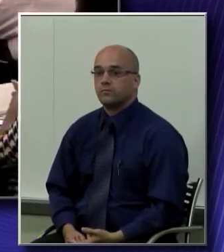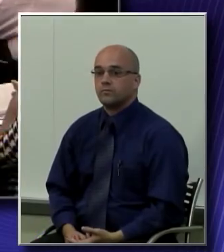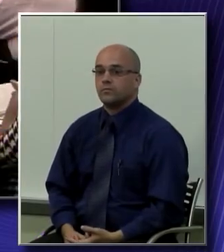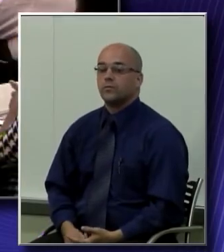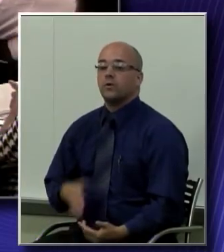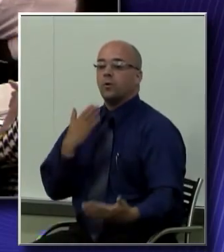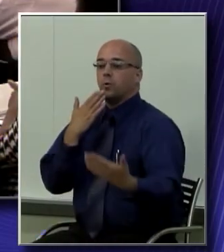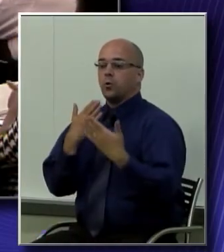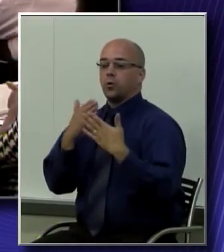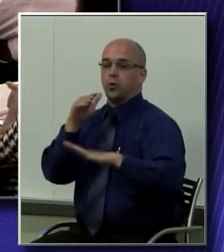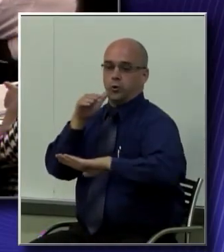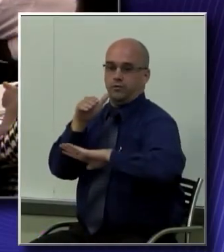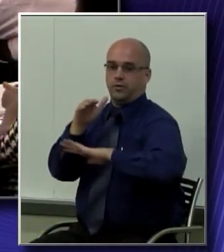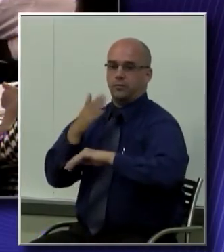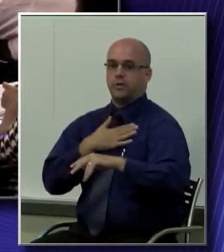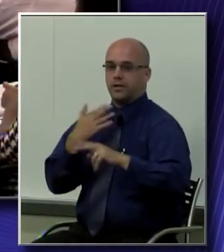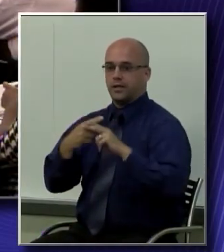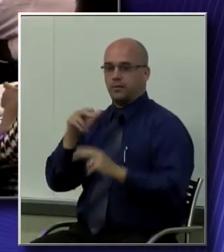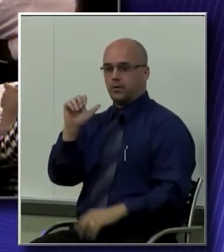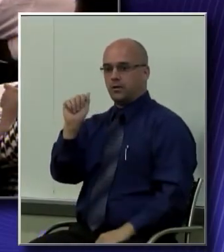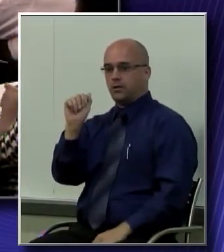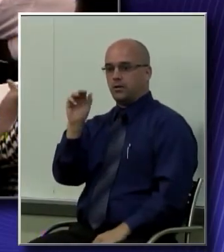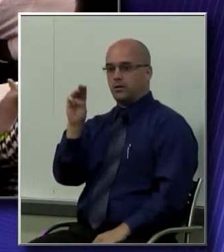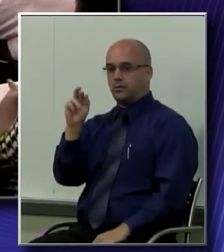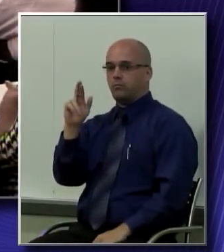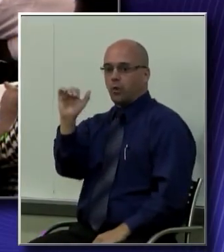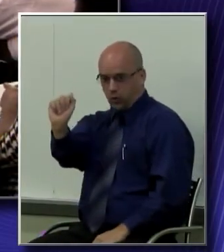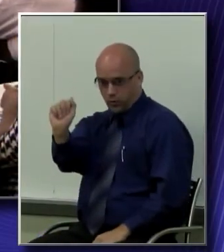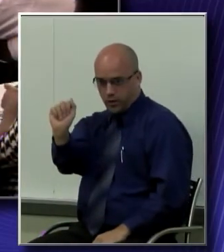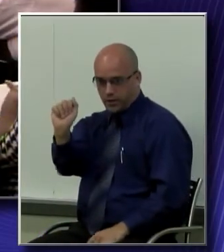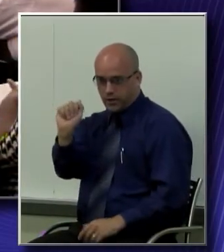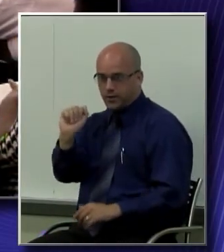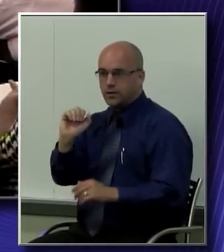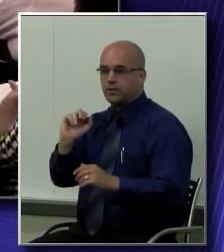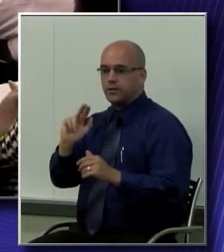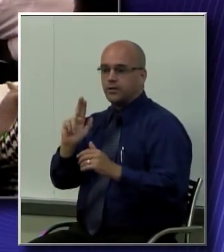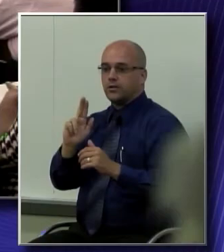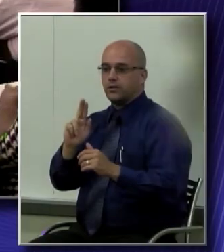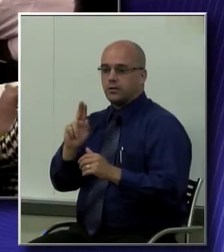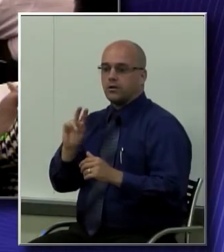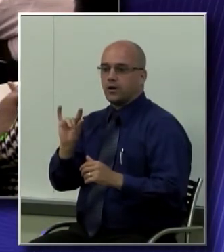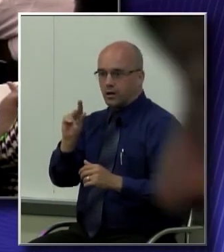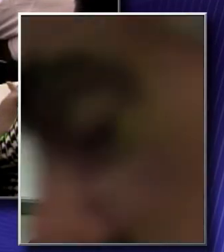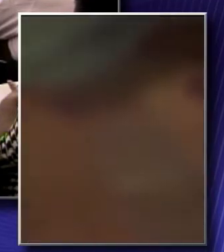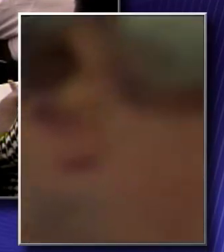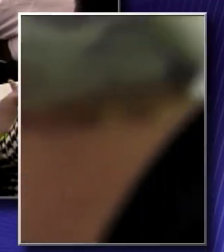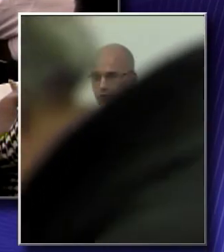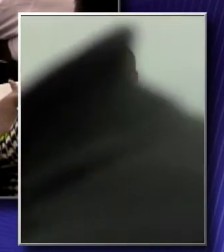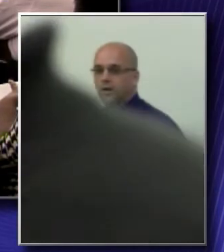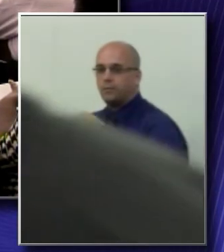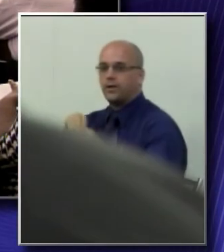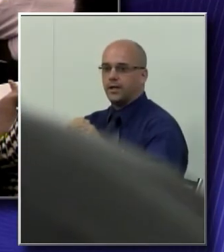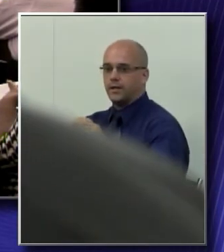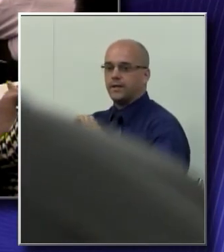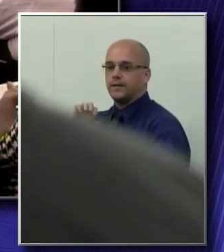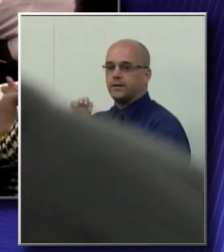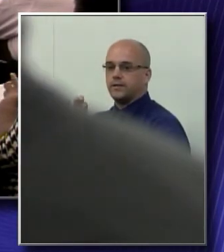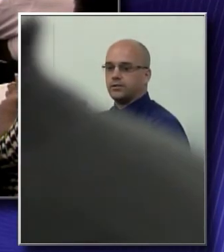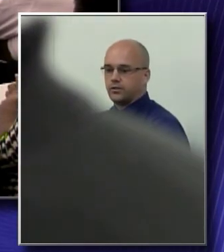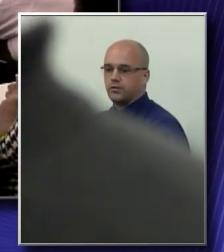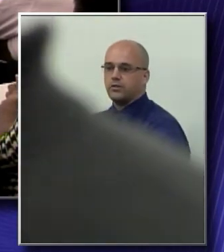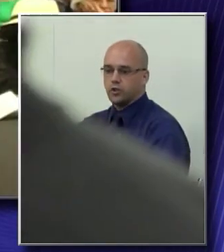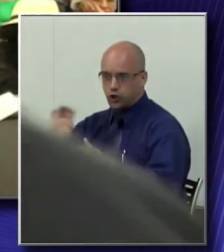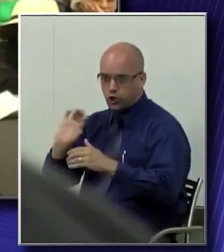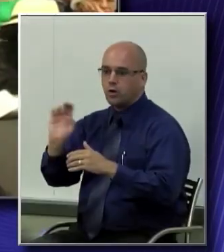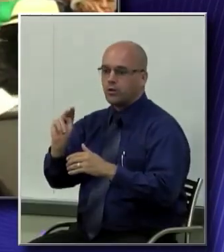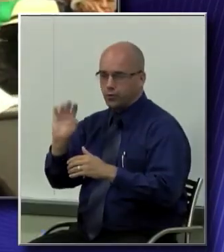Good evening. I am Amari Collins, a senior English major from Charlotte, North Carolina, and I also serve as Mr. North Carolina